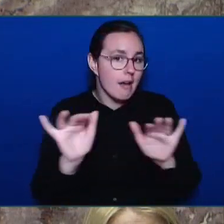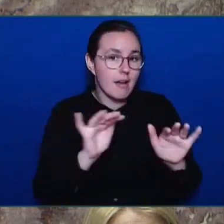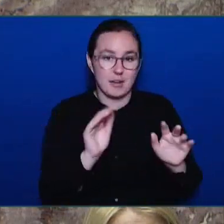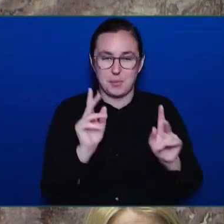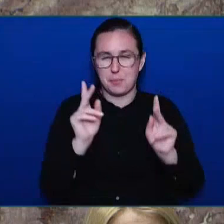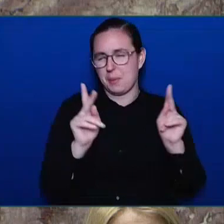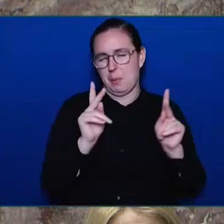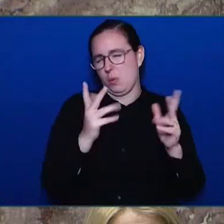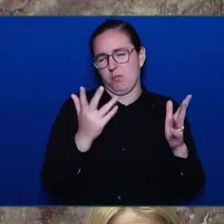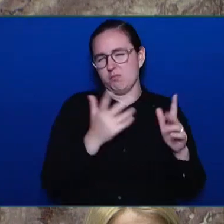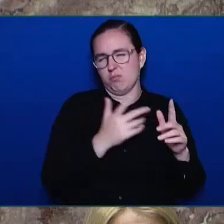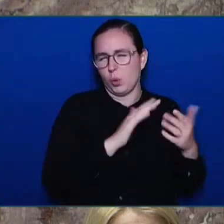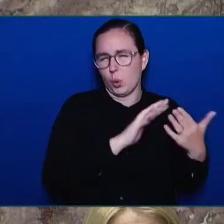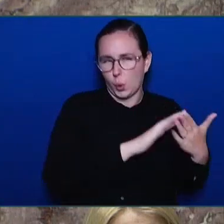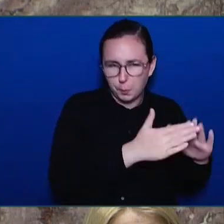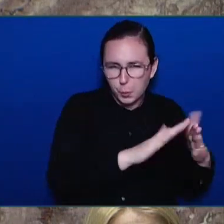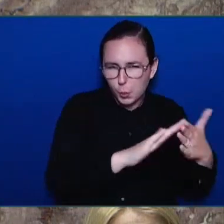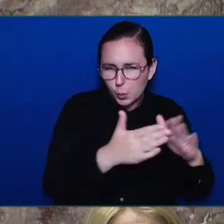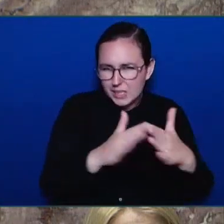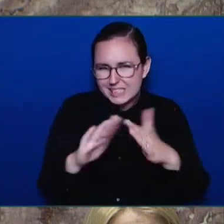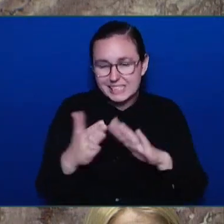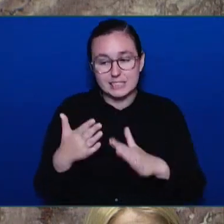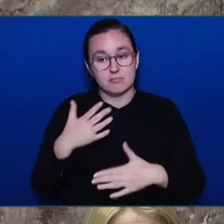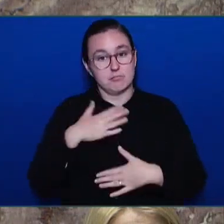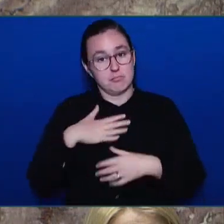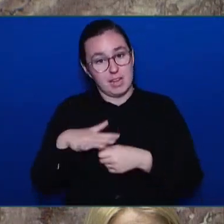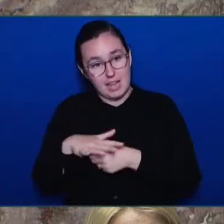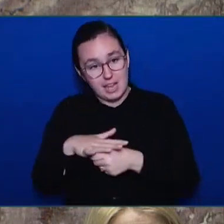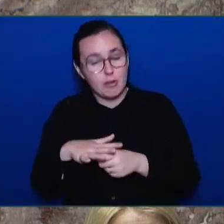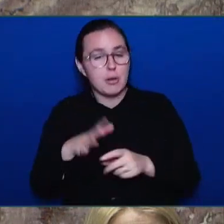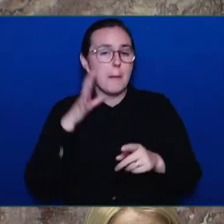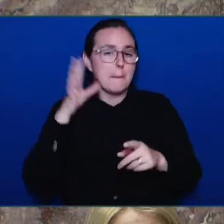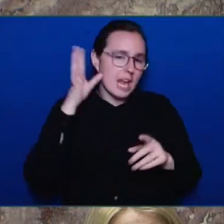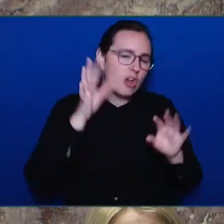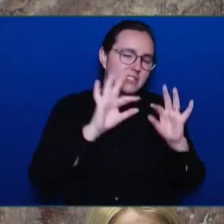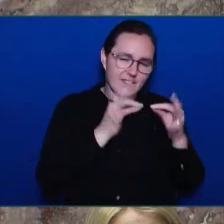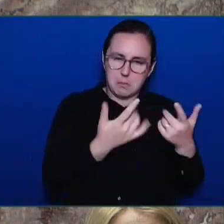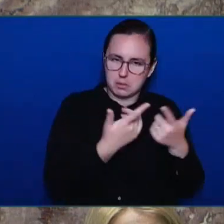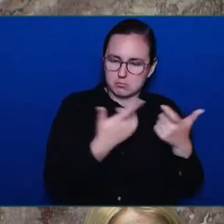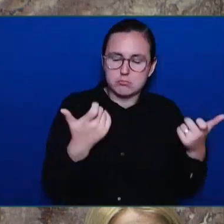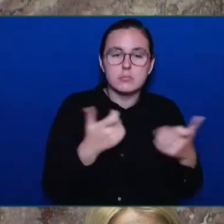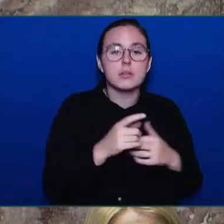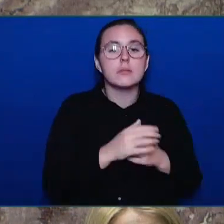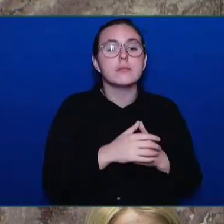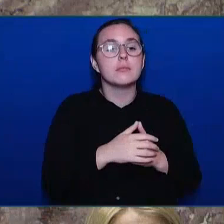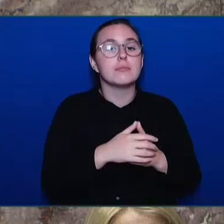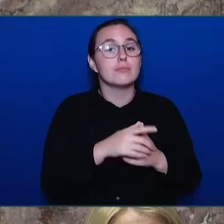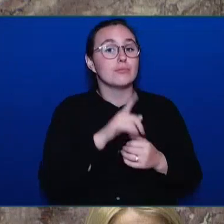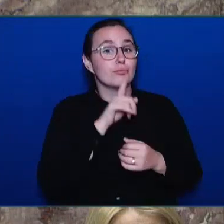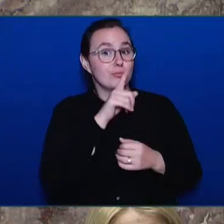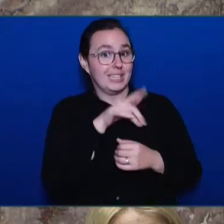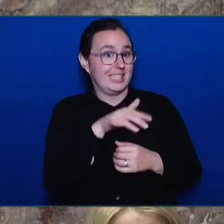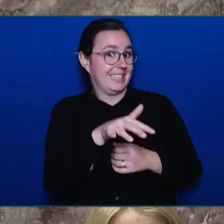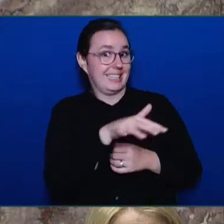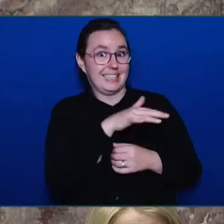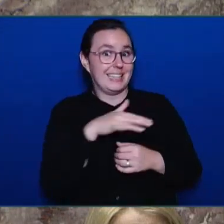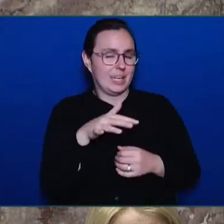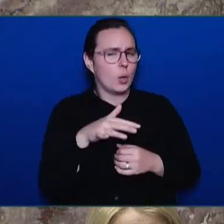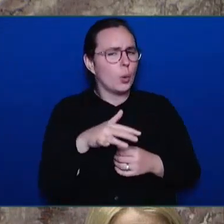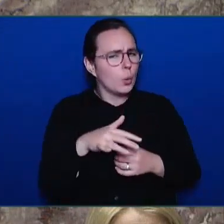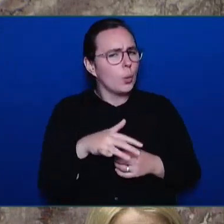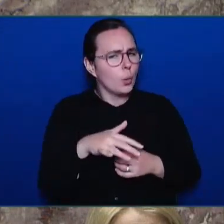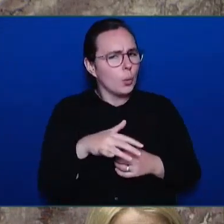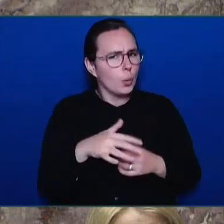and address mental health issues with children and youth before they get to be the kinds of problems that lead